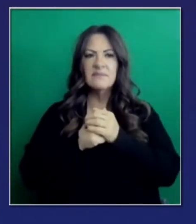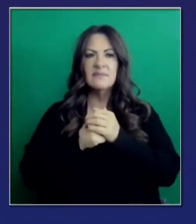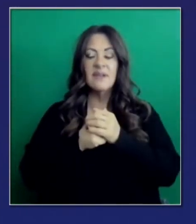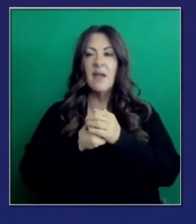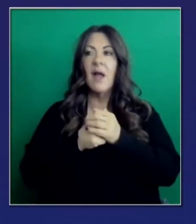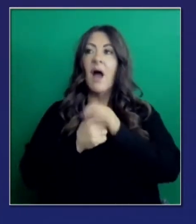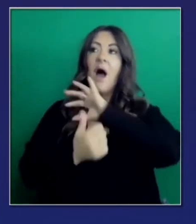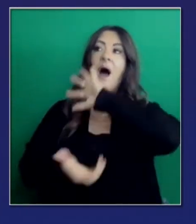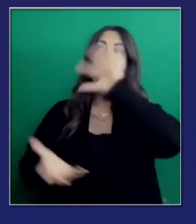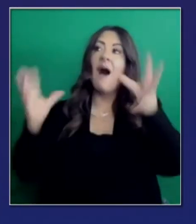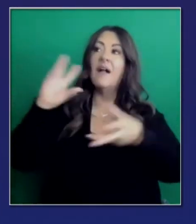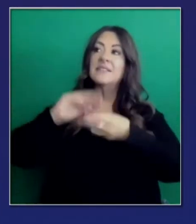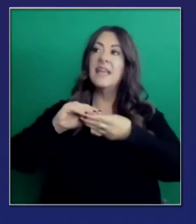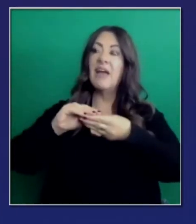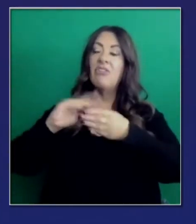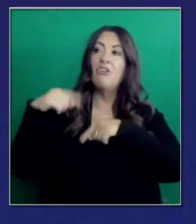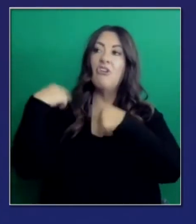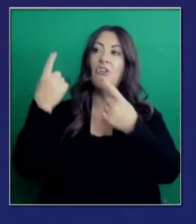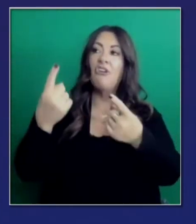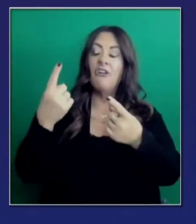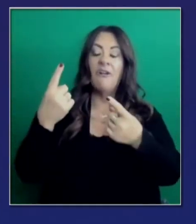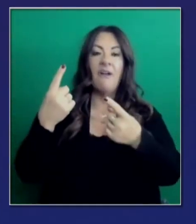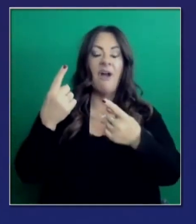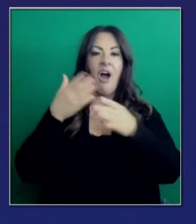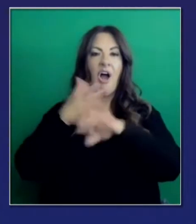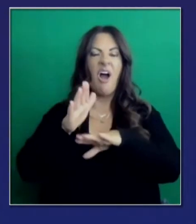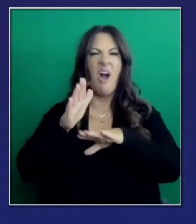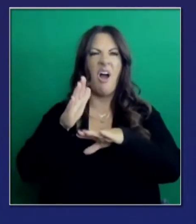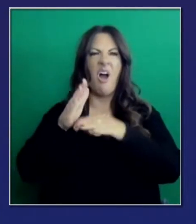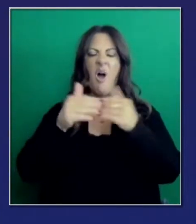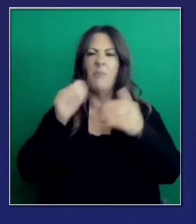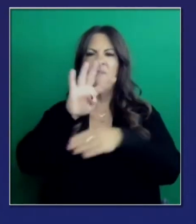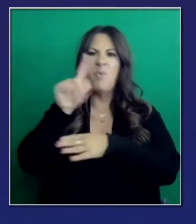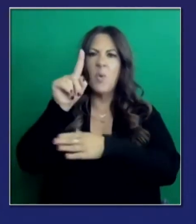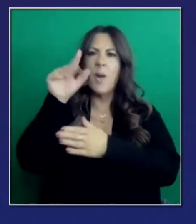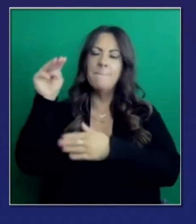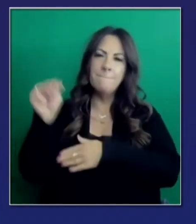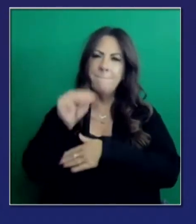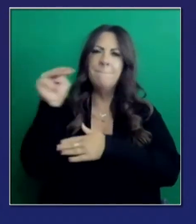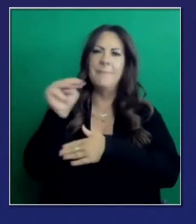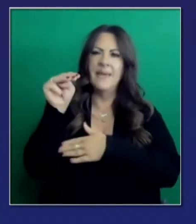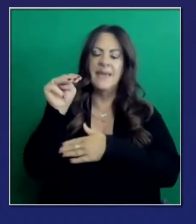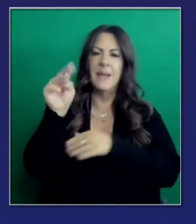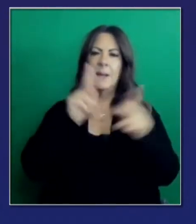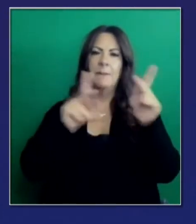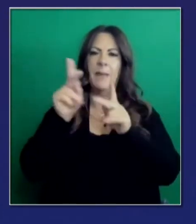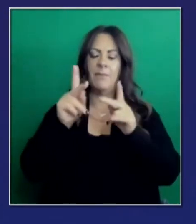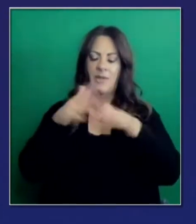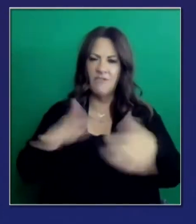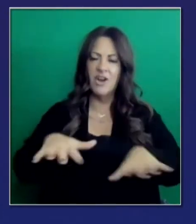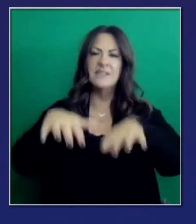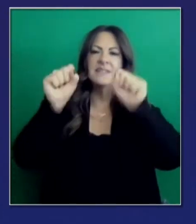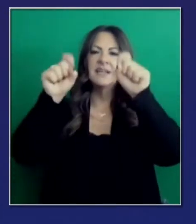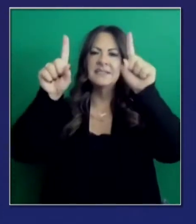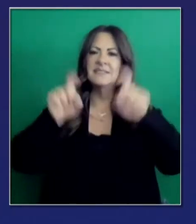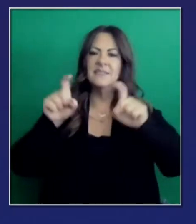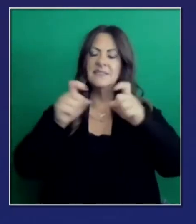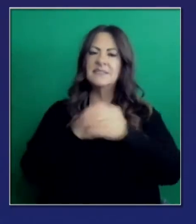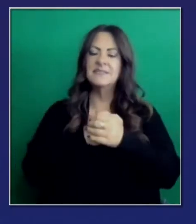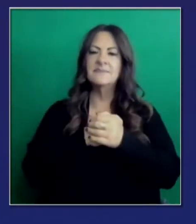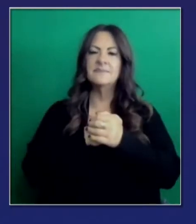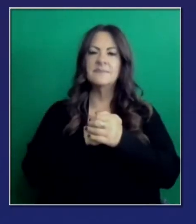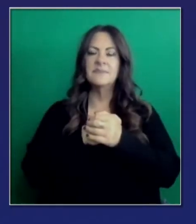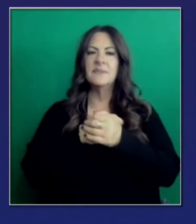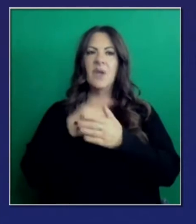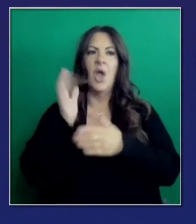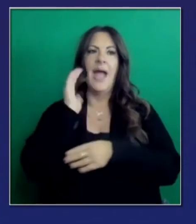has conducted, close to 41 million total. It gives you a sense, California, size of 21 states in America